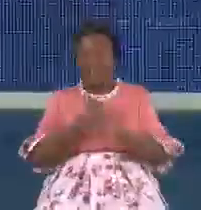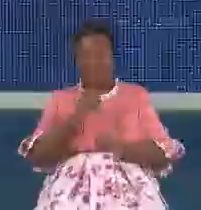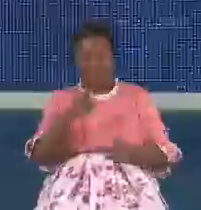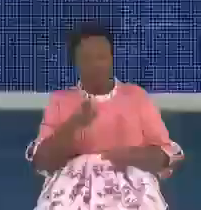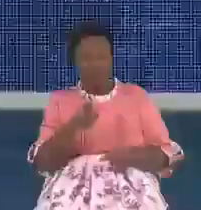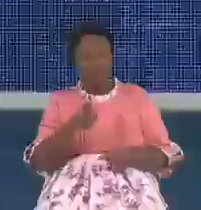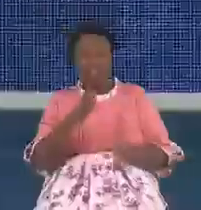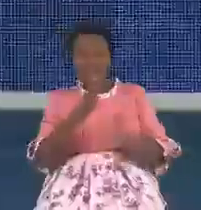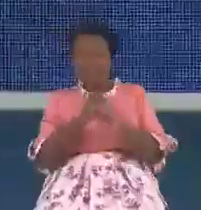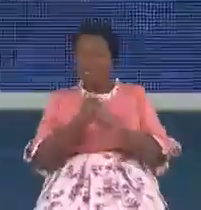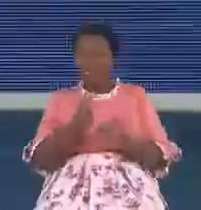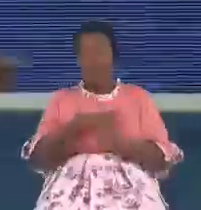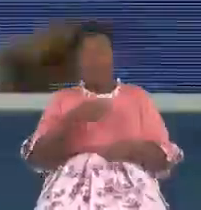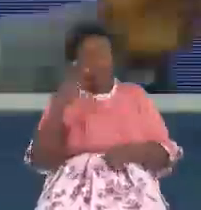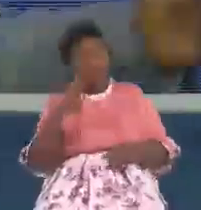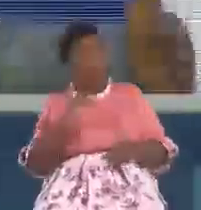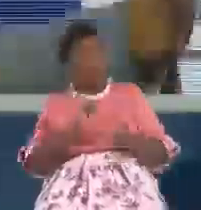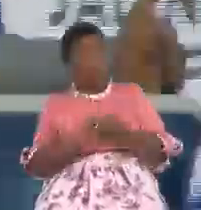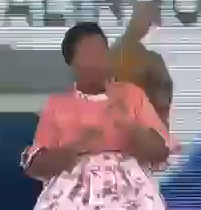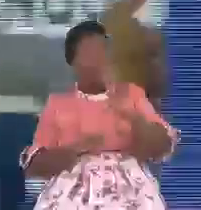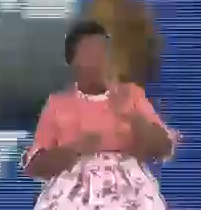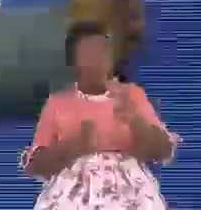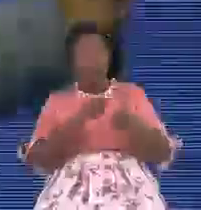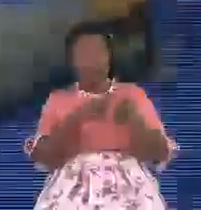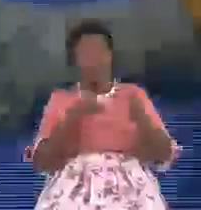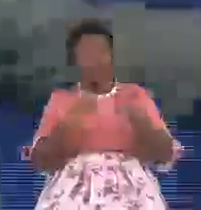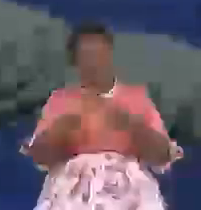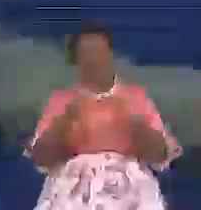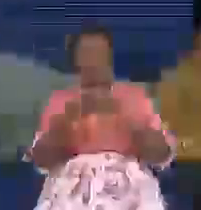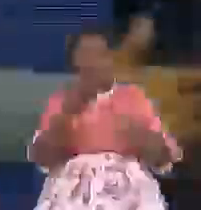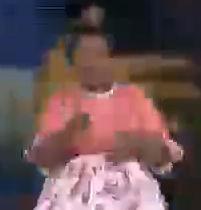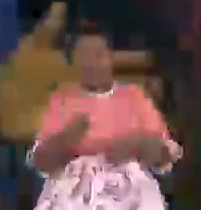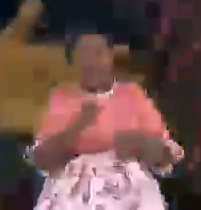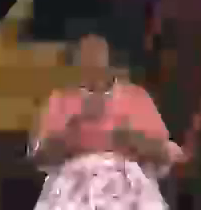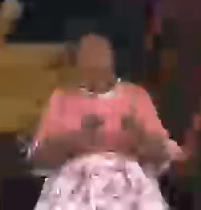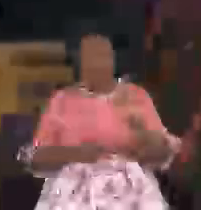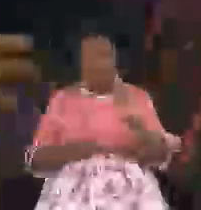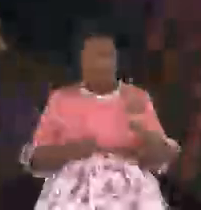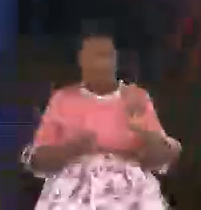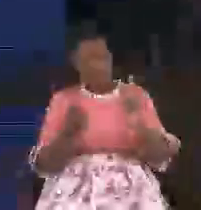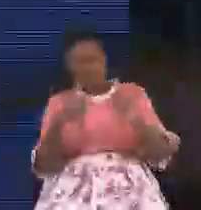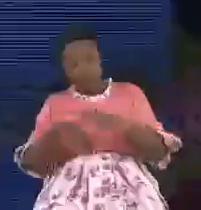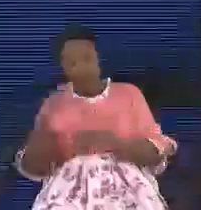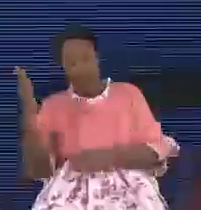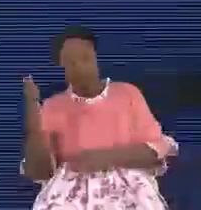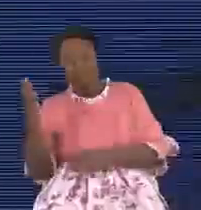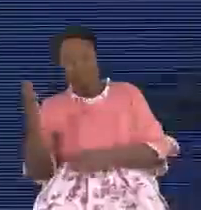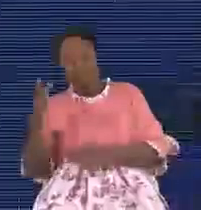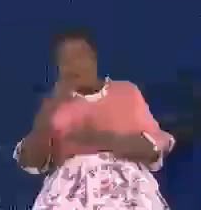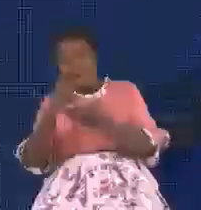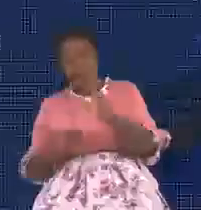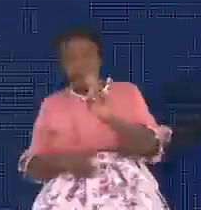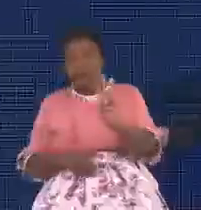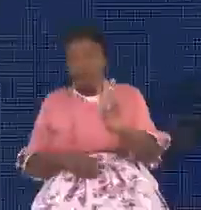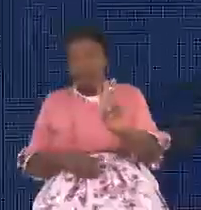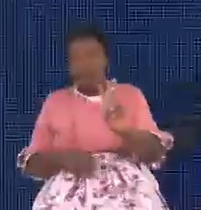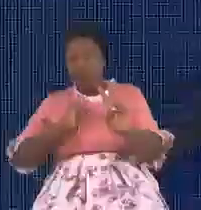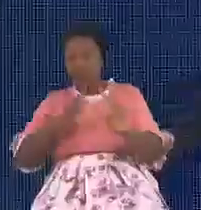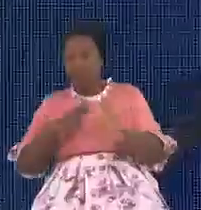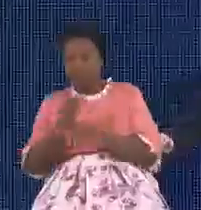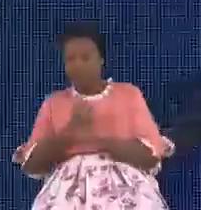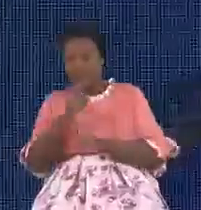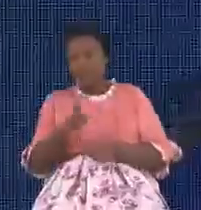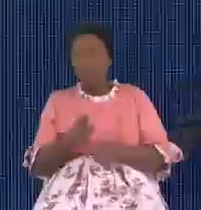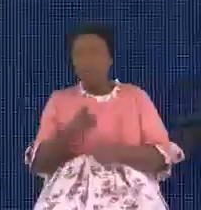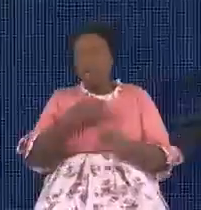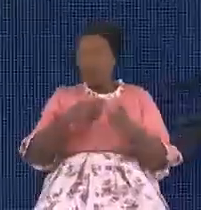two parts of the sentence there but one come out but you i will receive you and then in